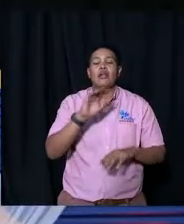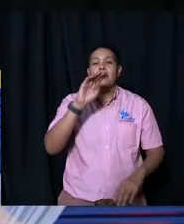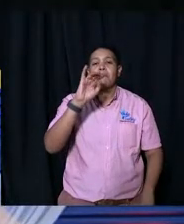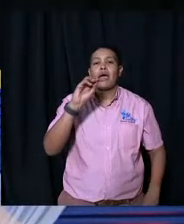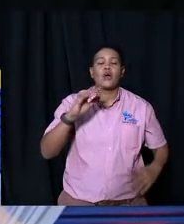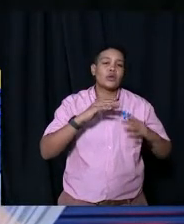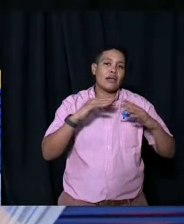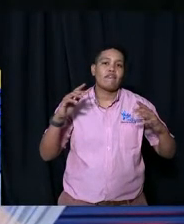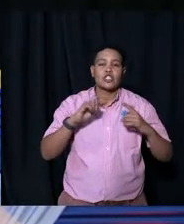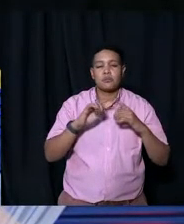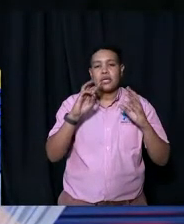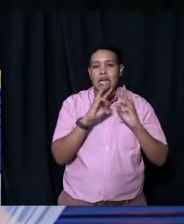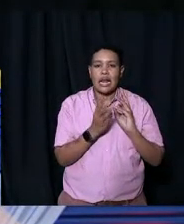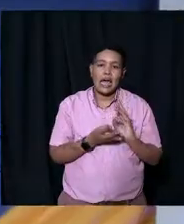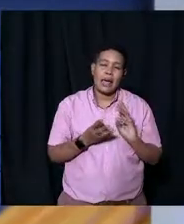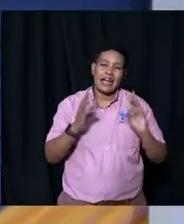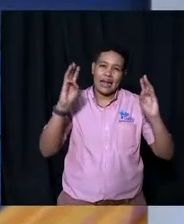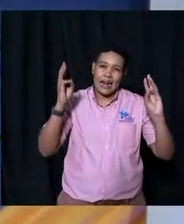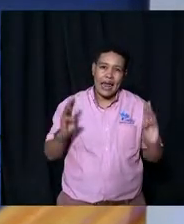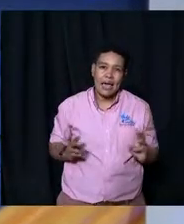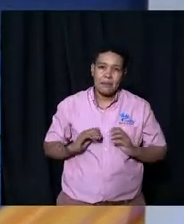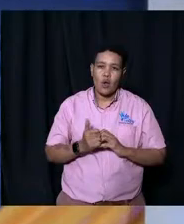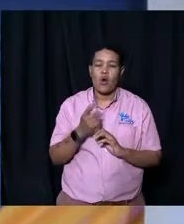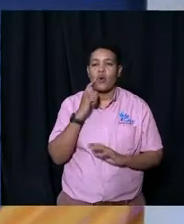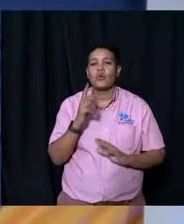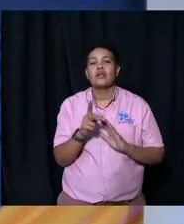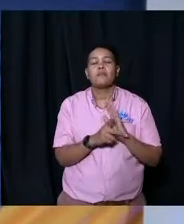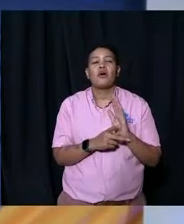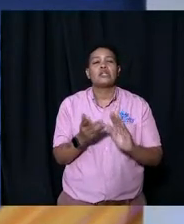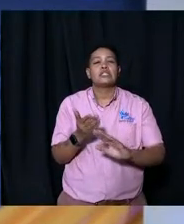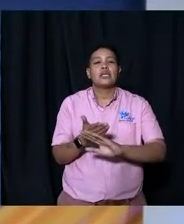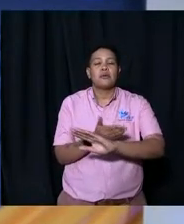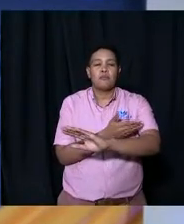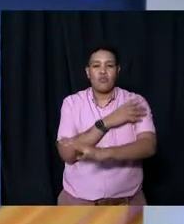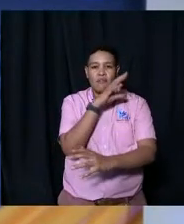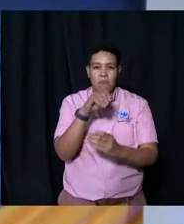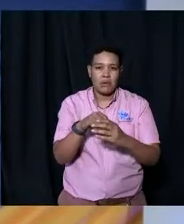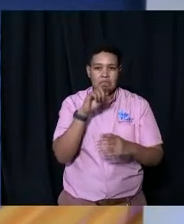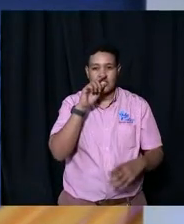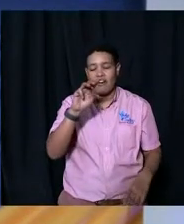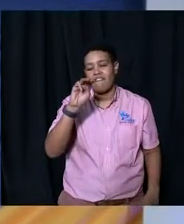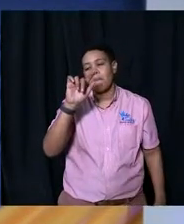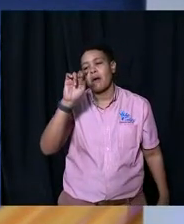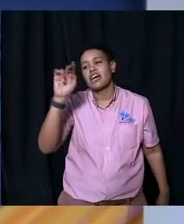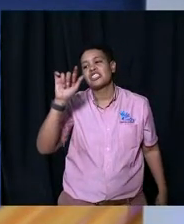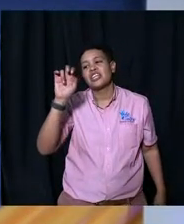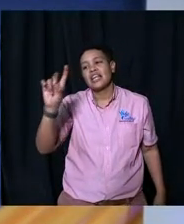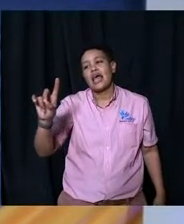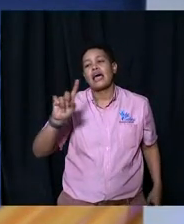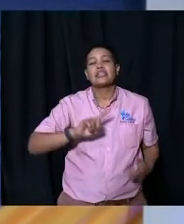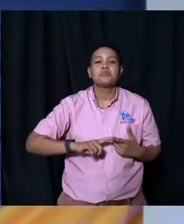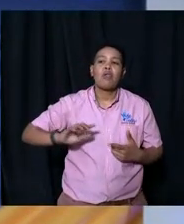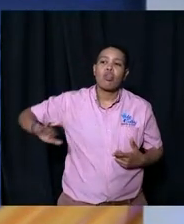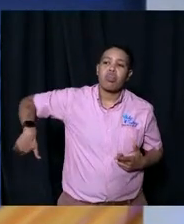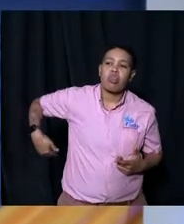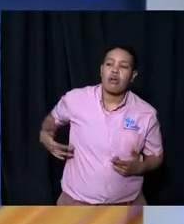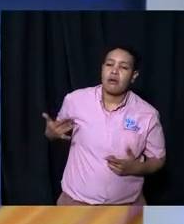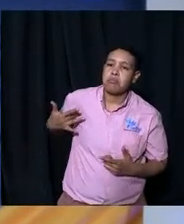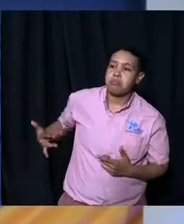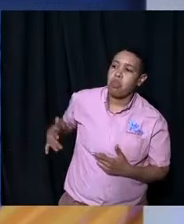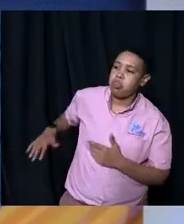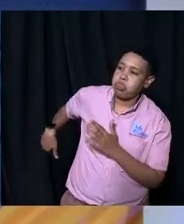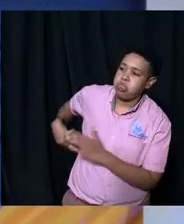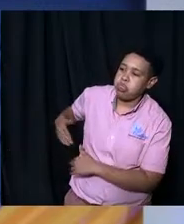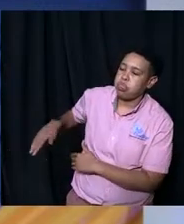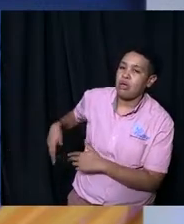climate? And how will the policy enable improved participation of marginalized and underinvested communities